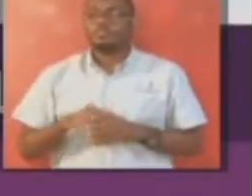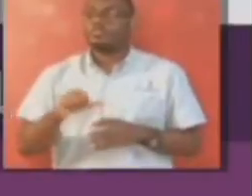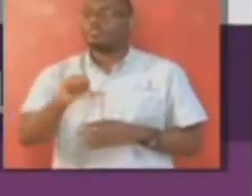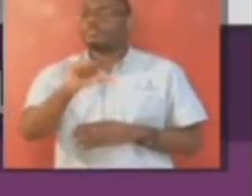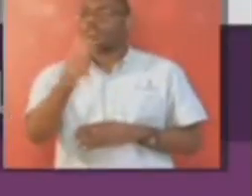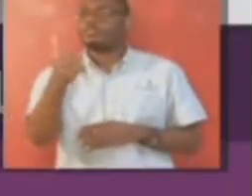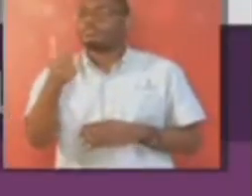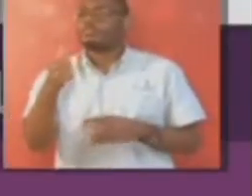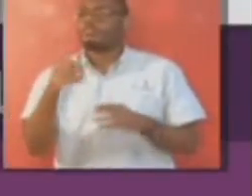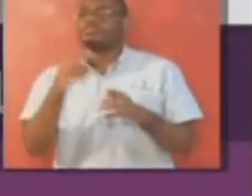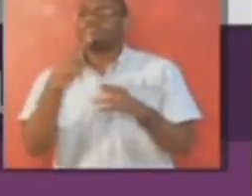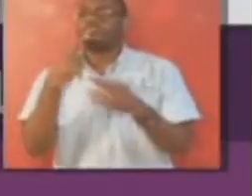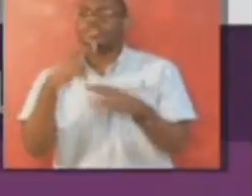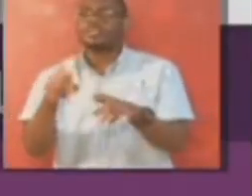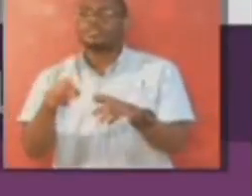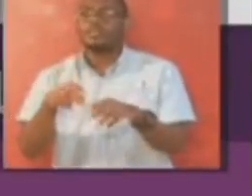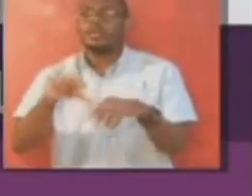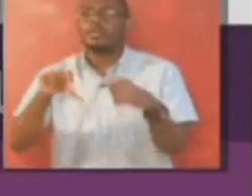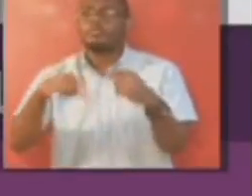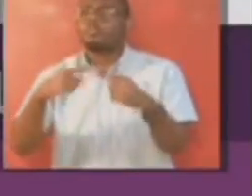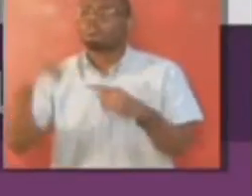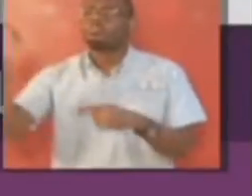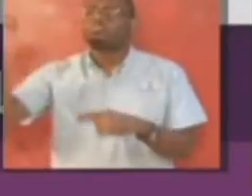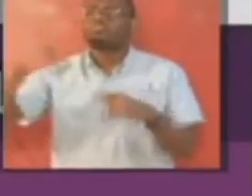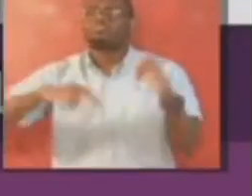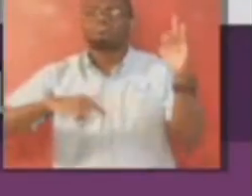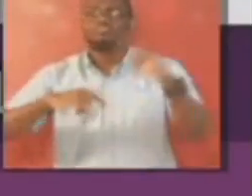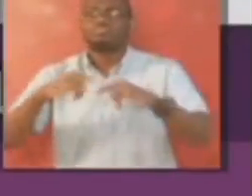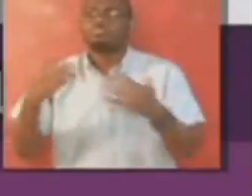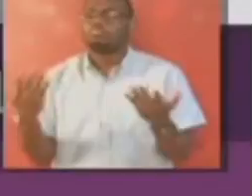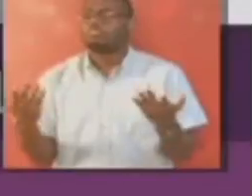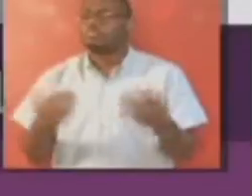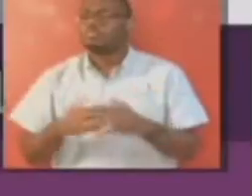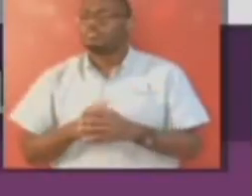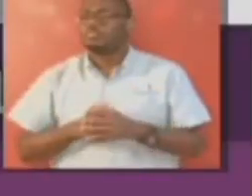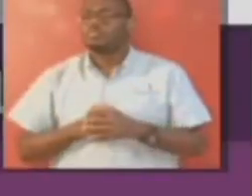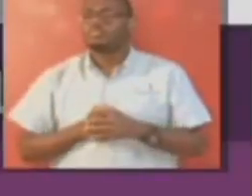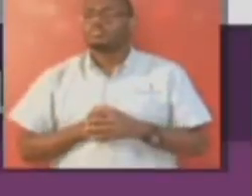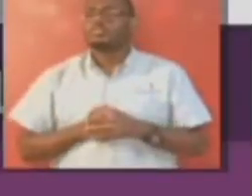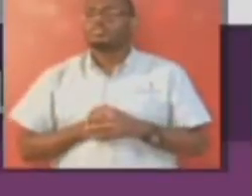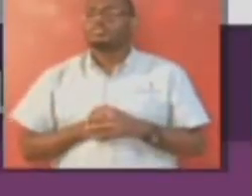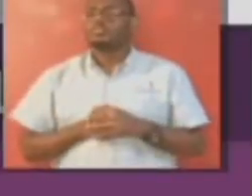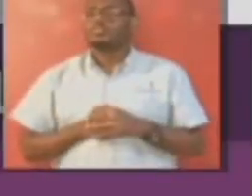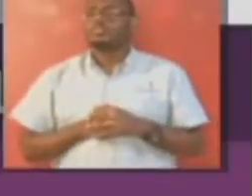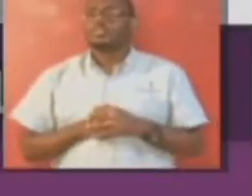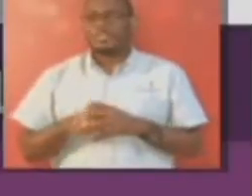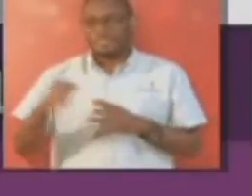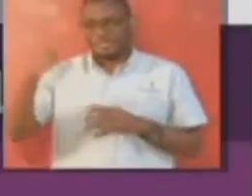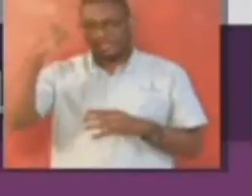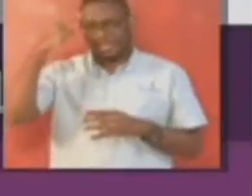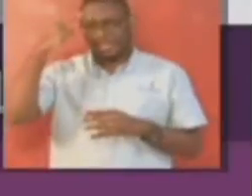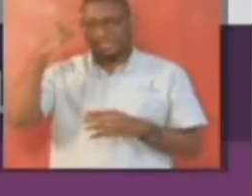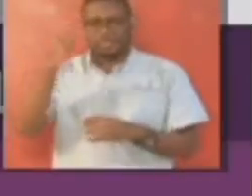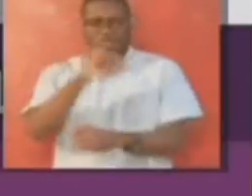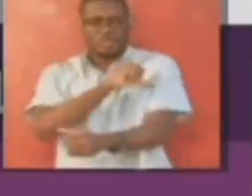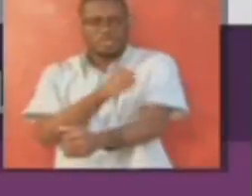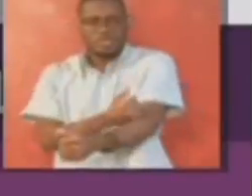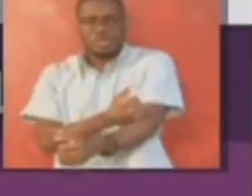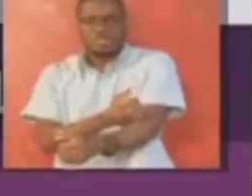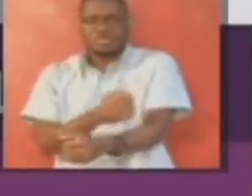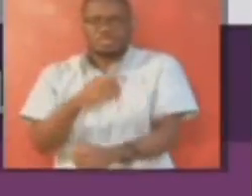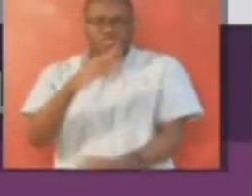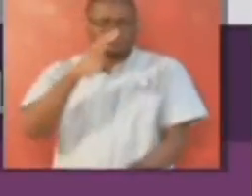So to ask you, and without implying at all any lack of concern on the part of authorities, we saw an unfortunate incident of an